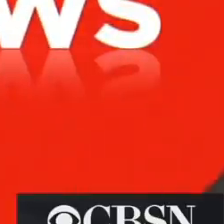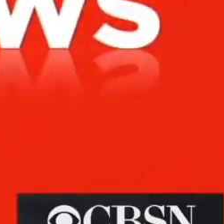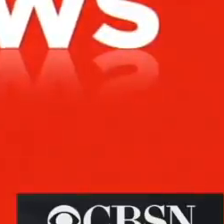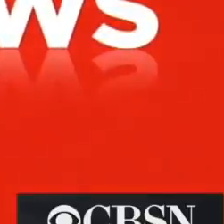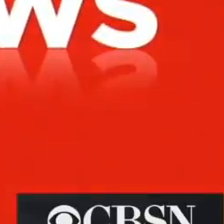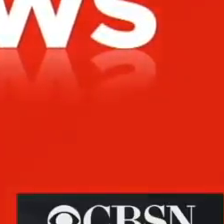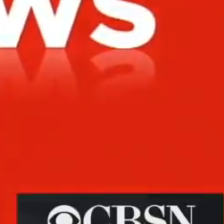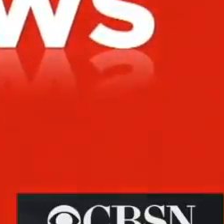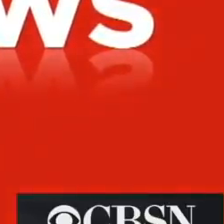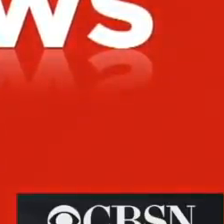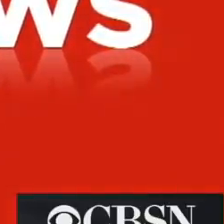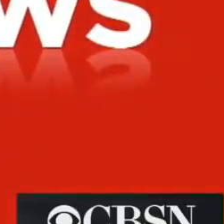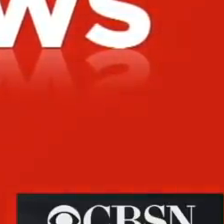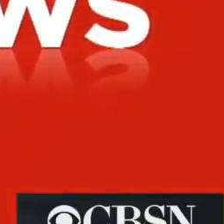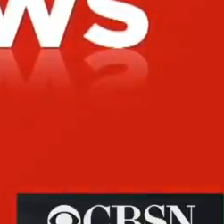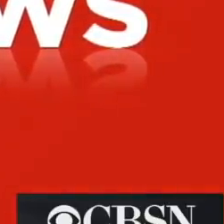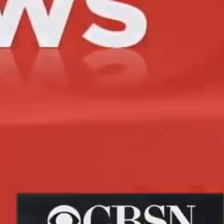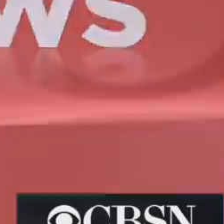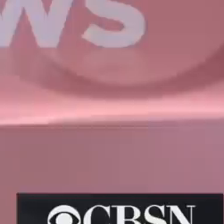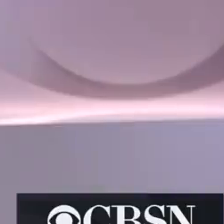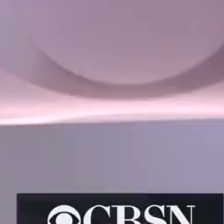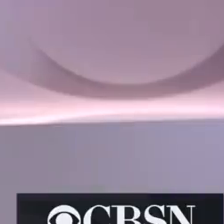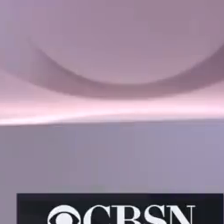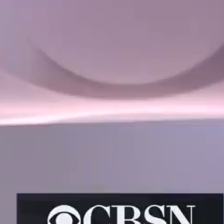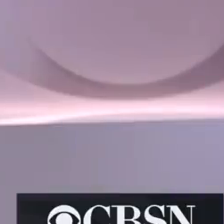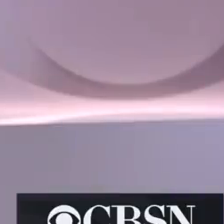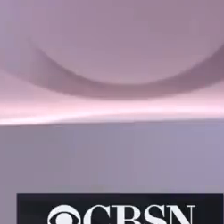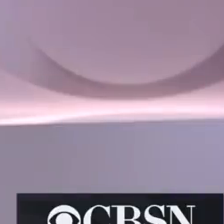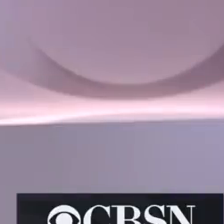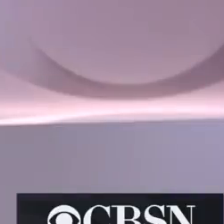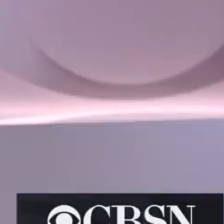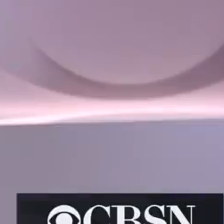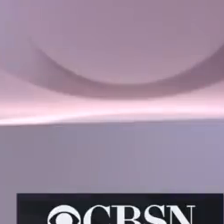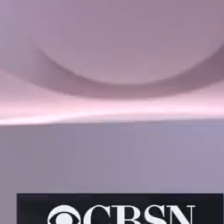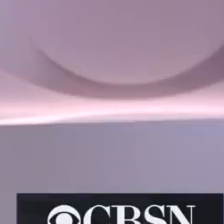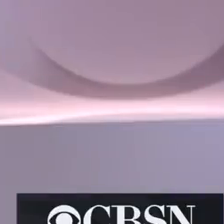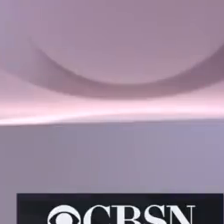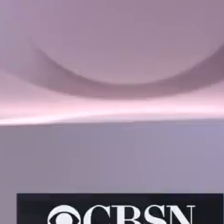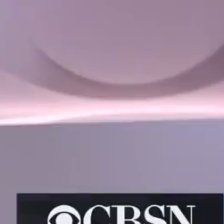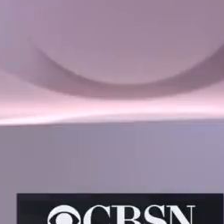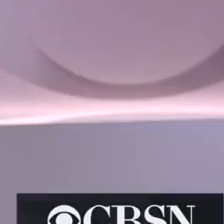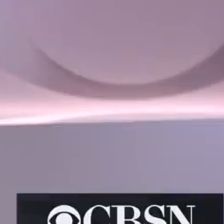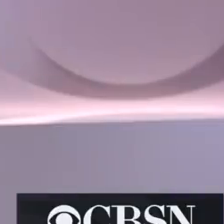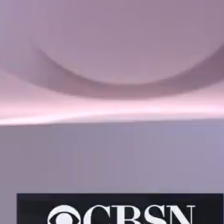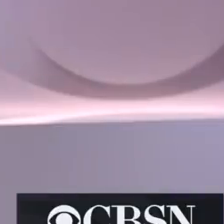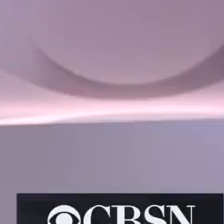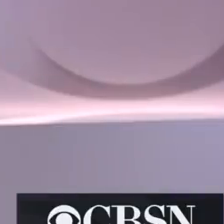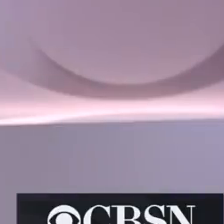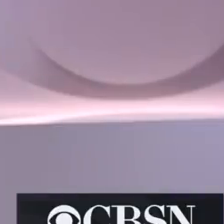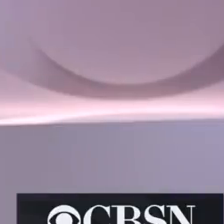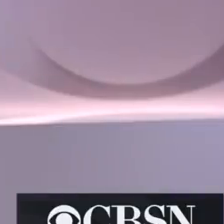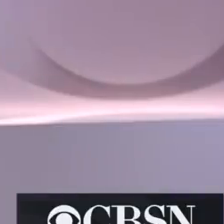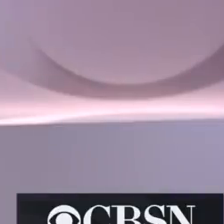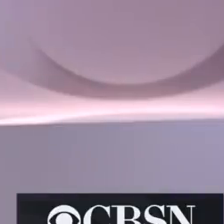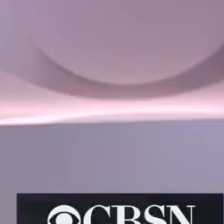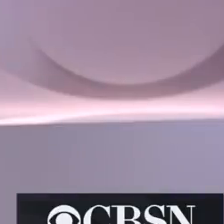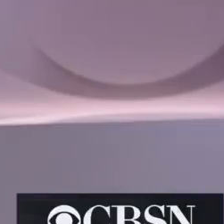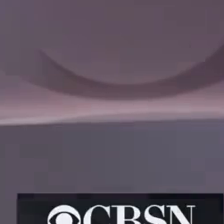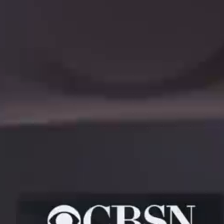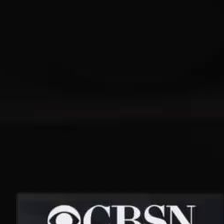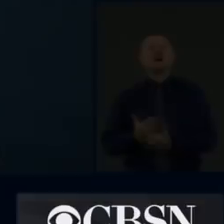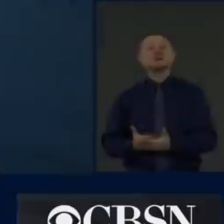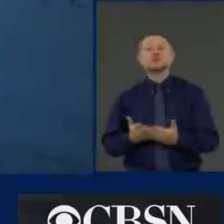This is breaking news. Governor Cuomo is giving an update on the coronavirus pandemic in New York. Let's go to that